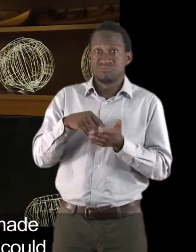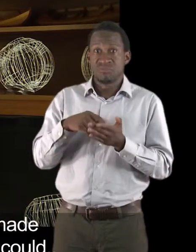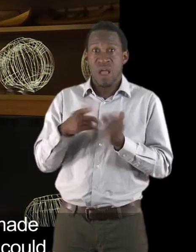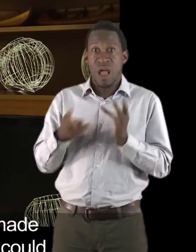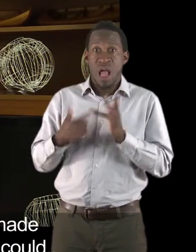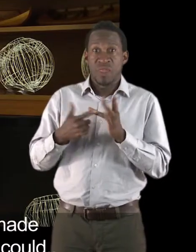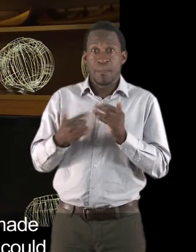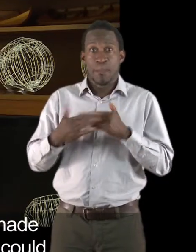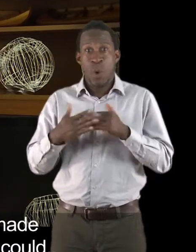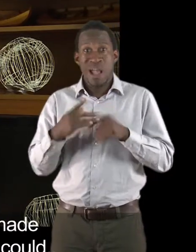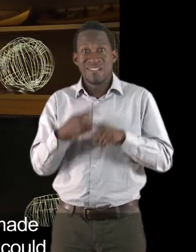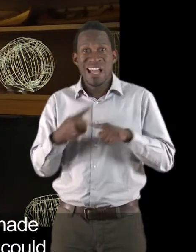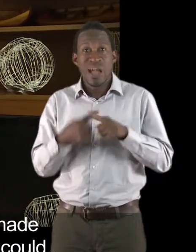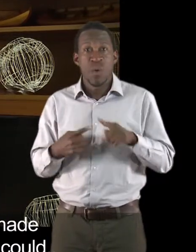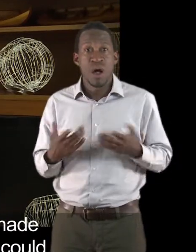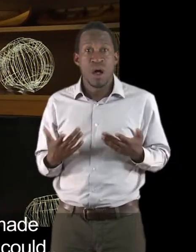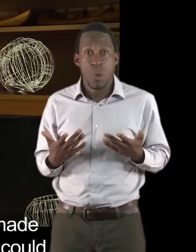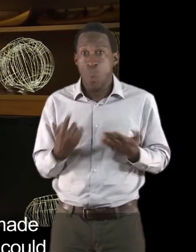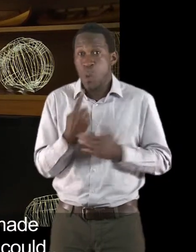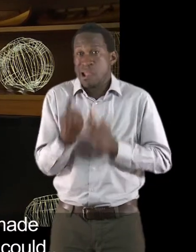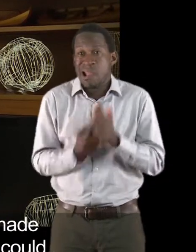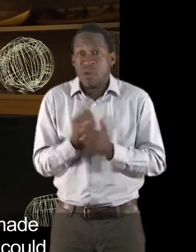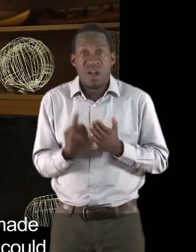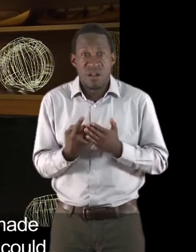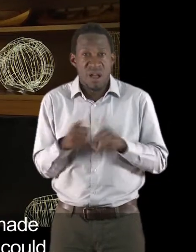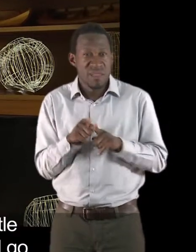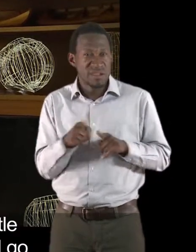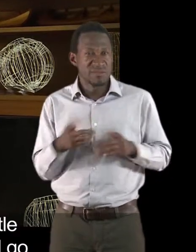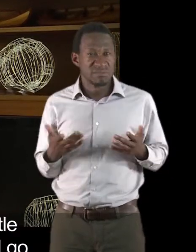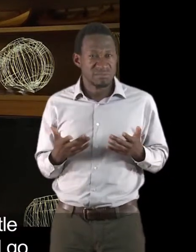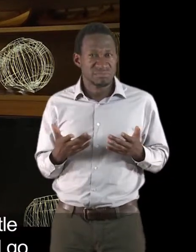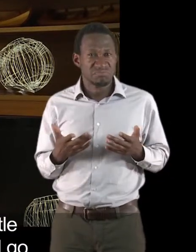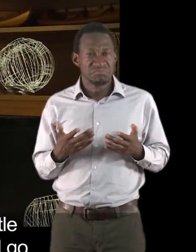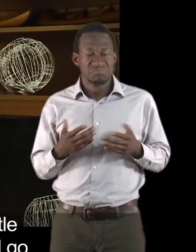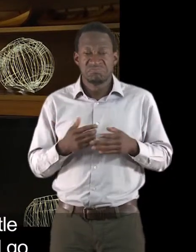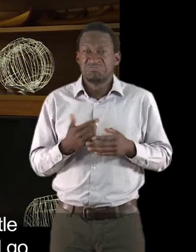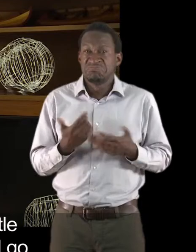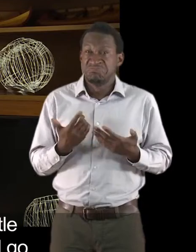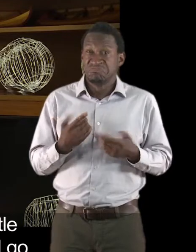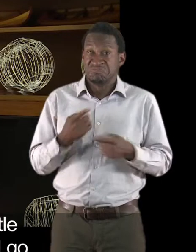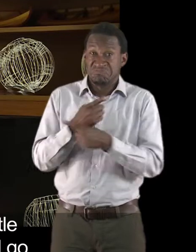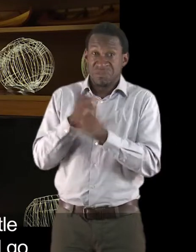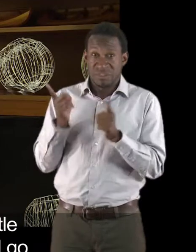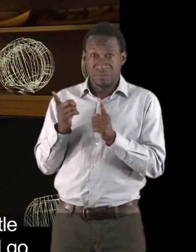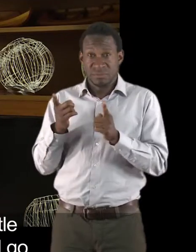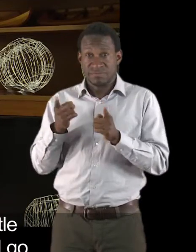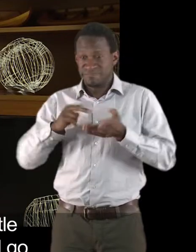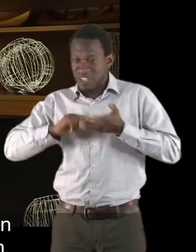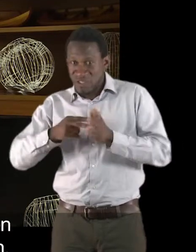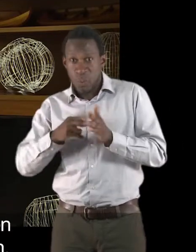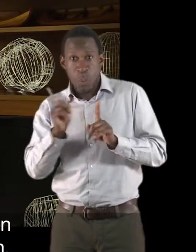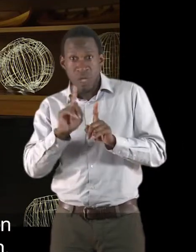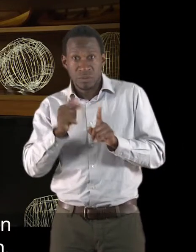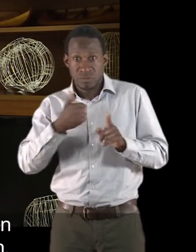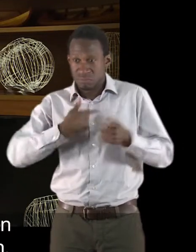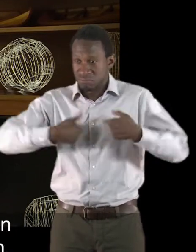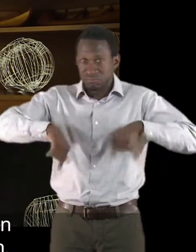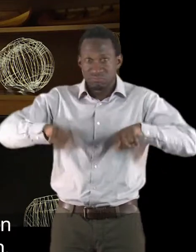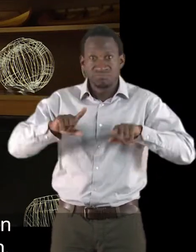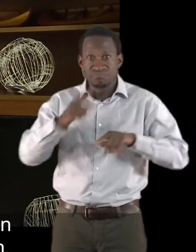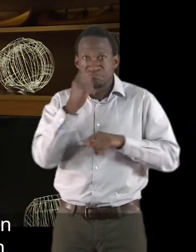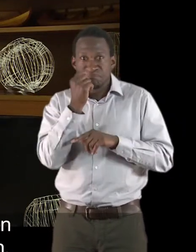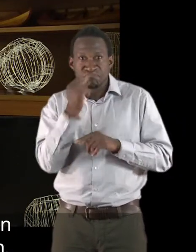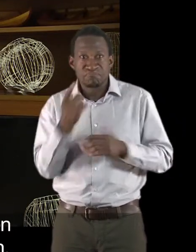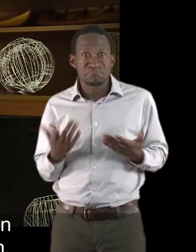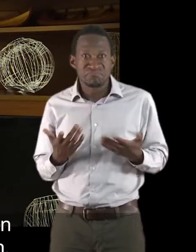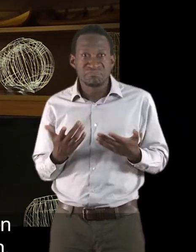And in that time, they made arrangements where you could, that they had a sort of a little club where you could go and have a question